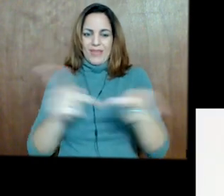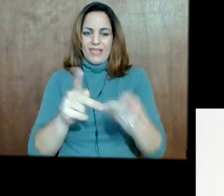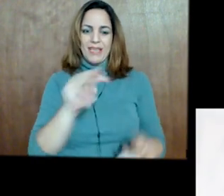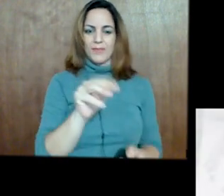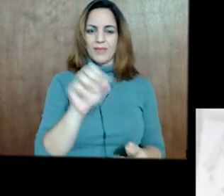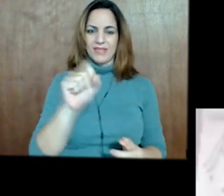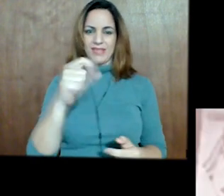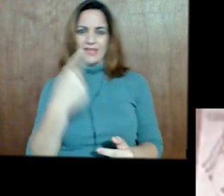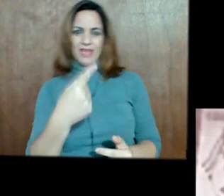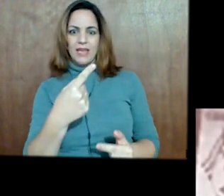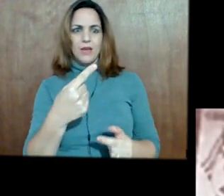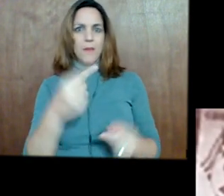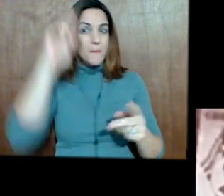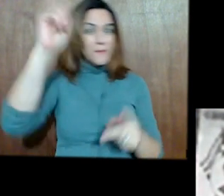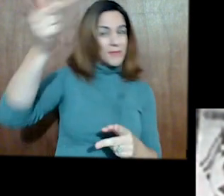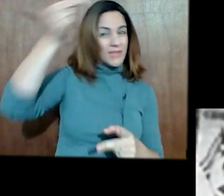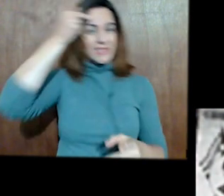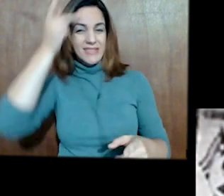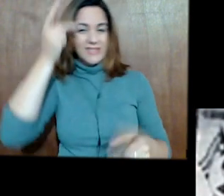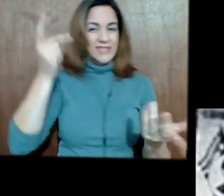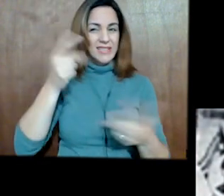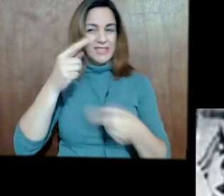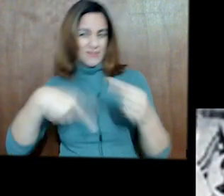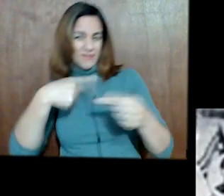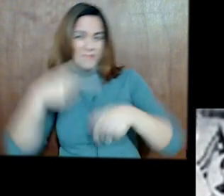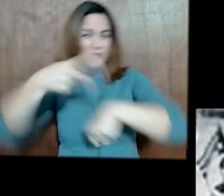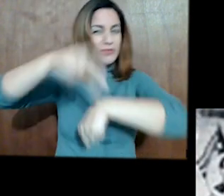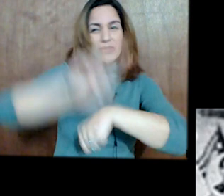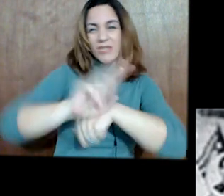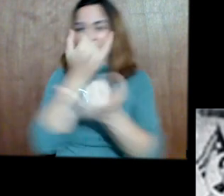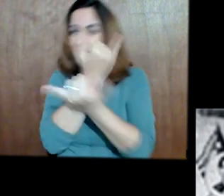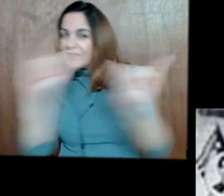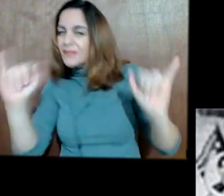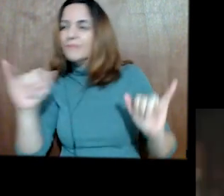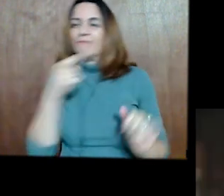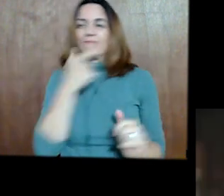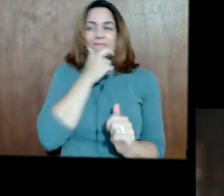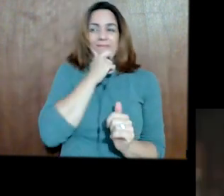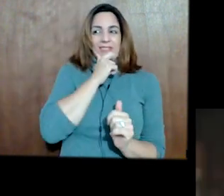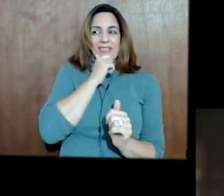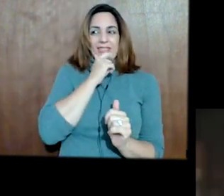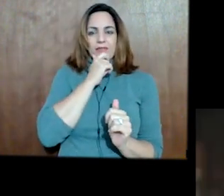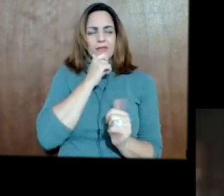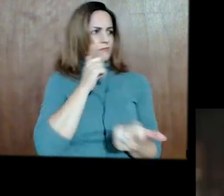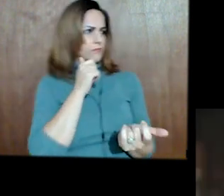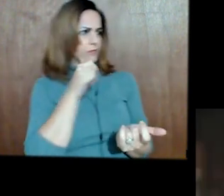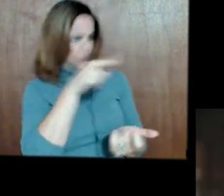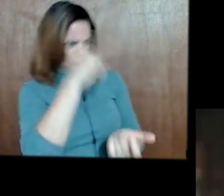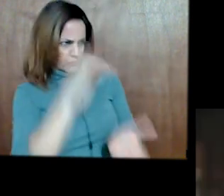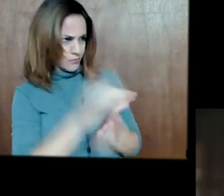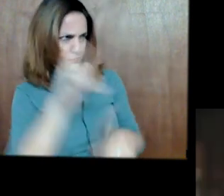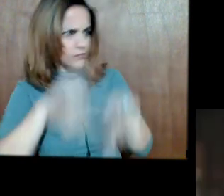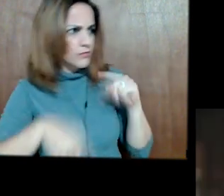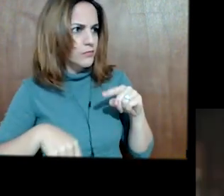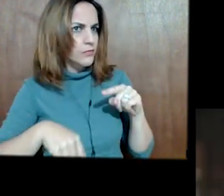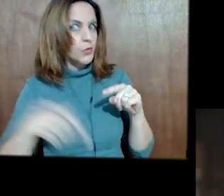the independence of Puerto Rico. And he said, what do you mean you don't? Nobody ever has.